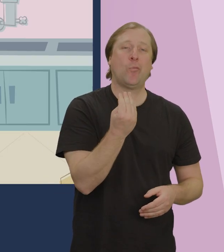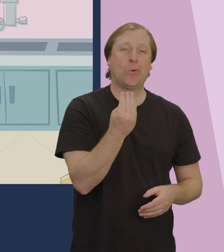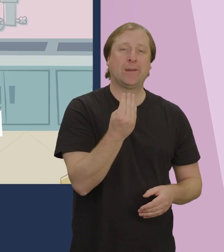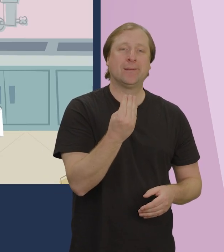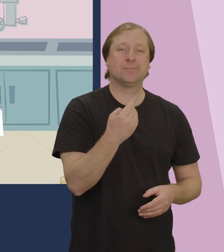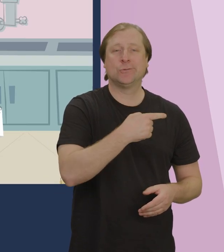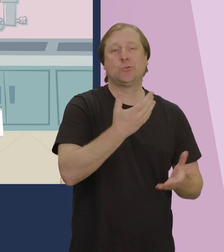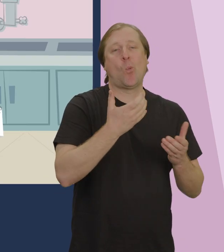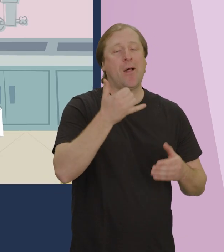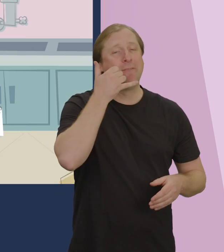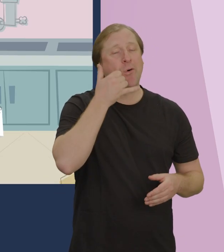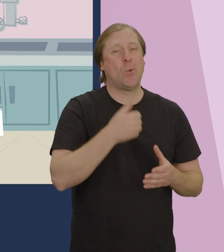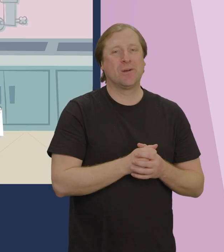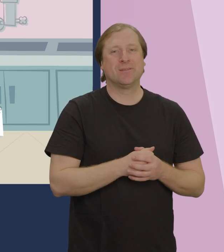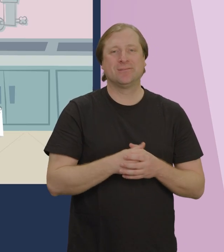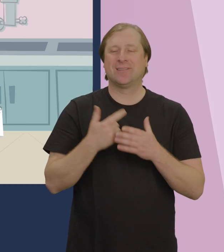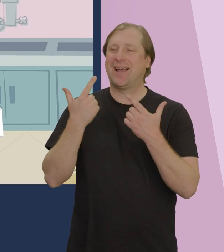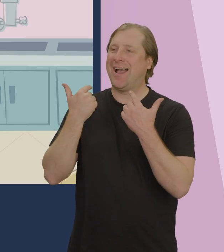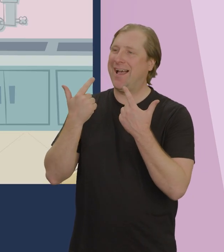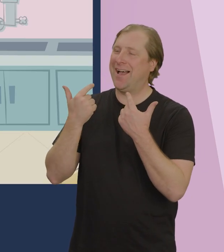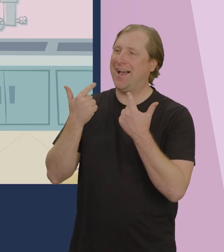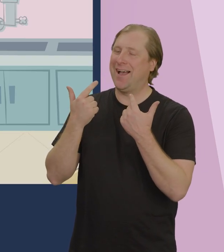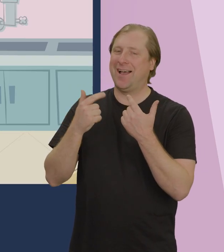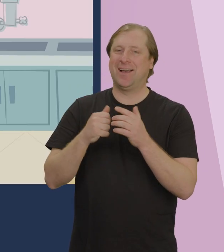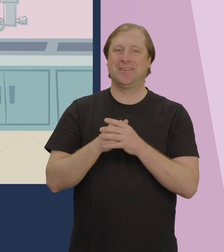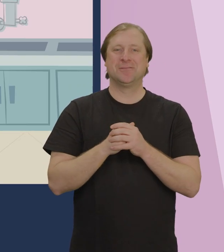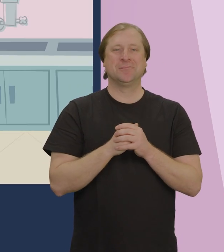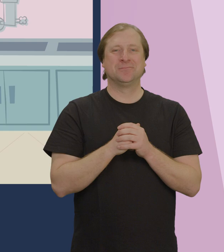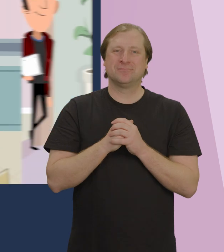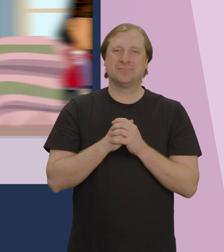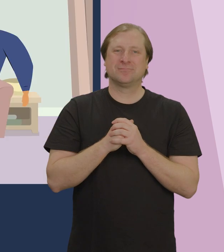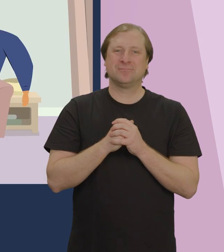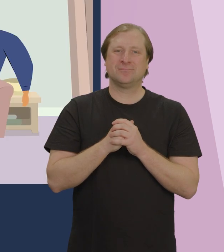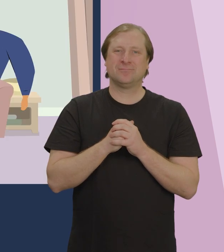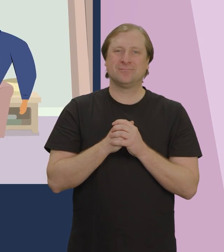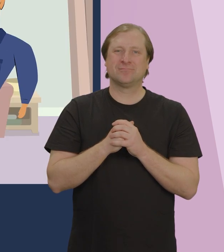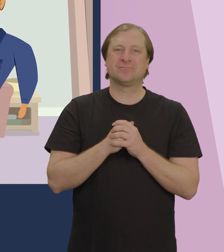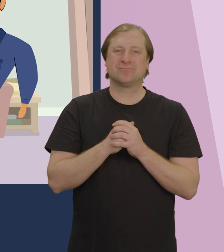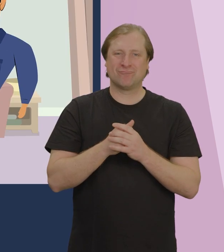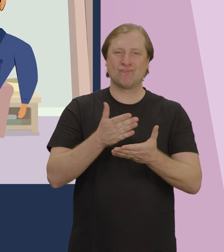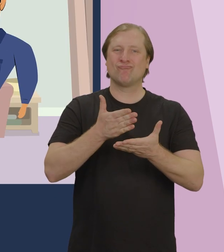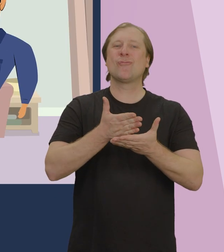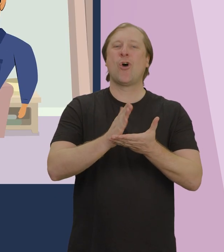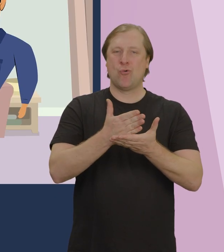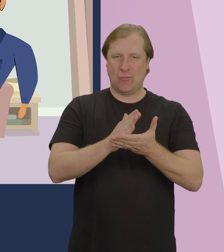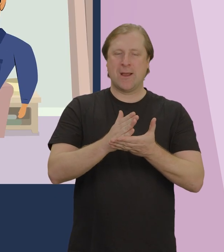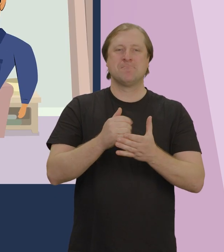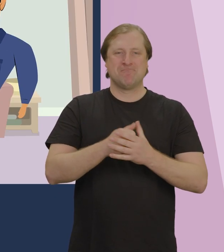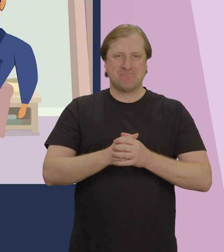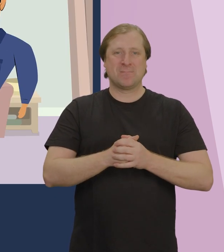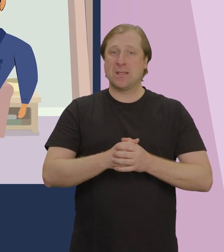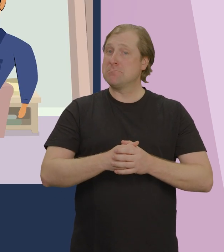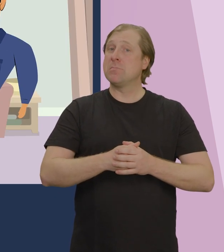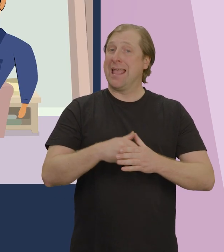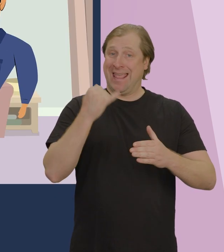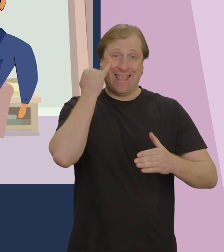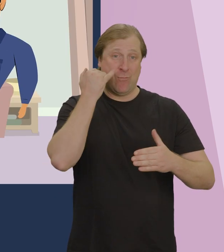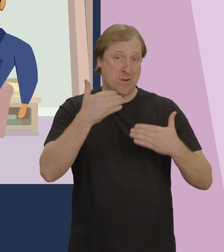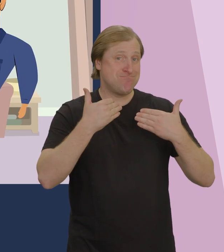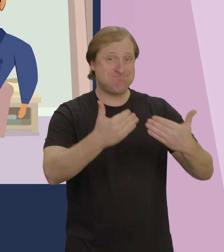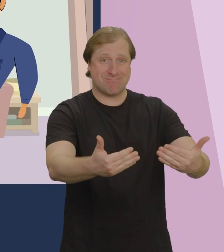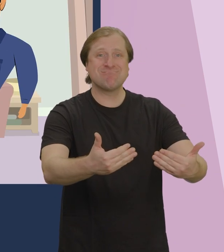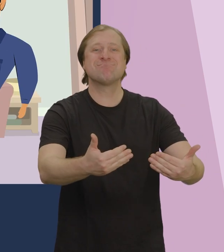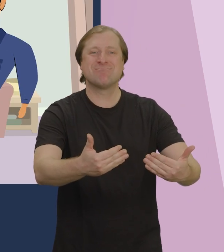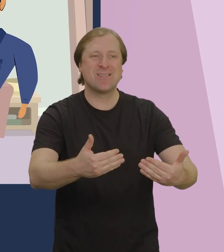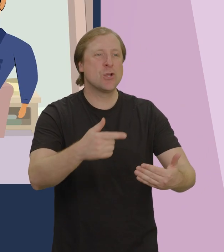14. She's gonna want the cell phone. Oh! Okay, If we are going to do this, then it isn't enough